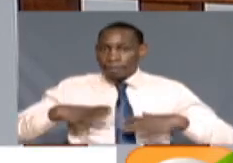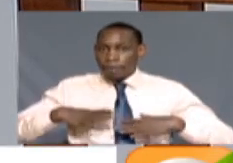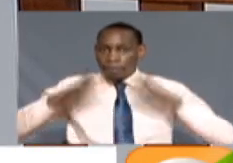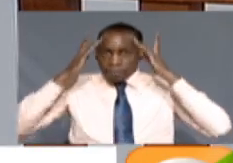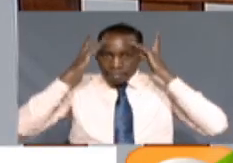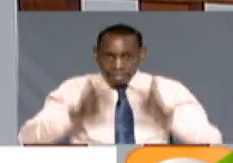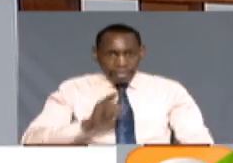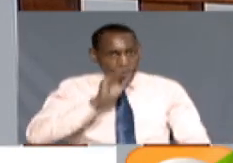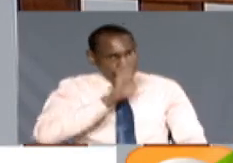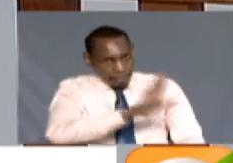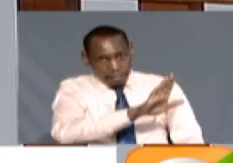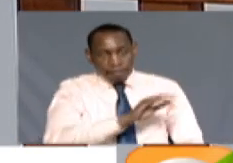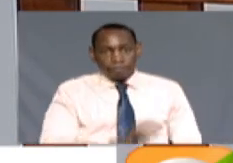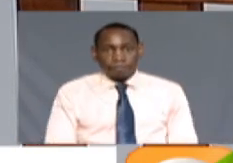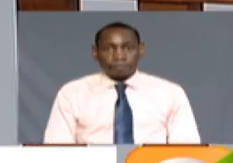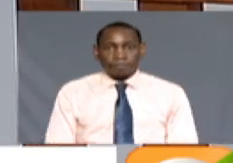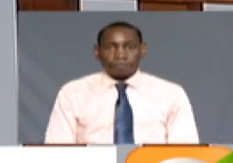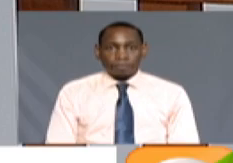decision for him.